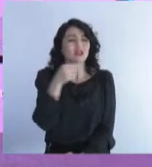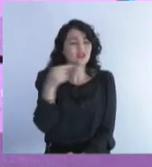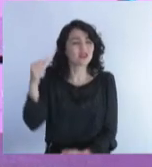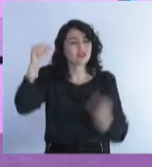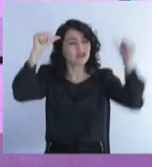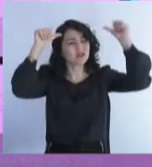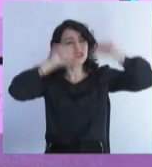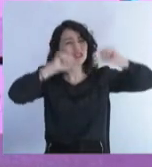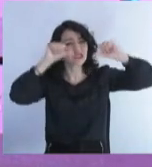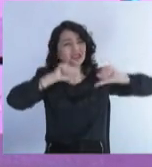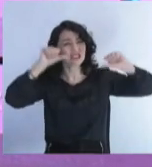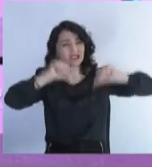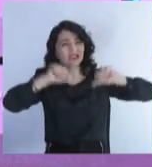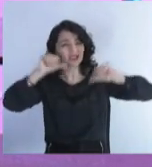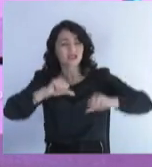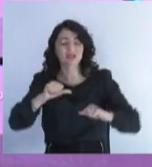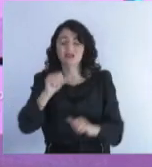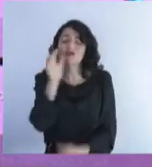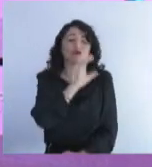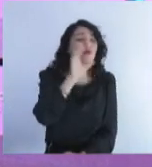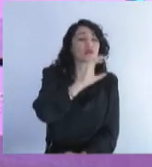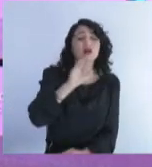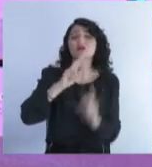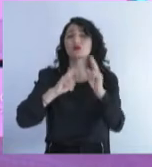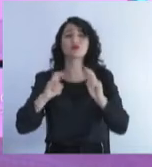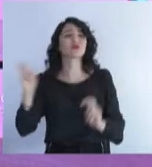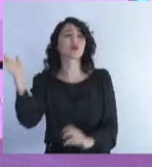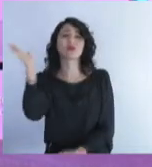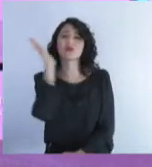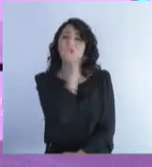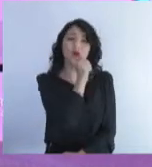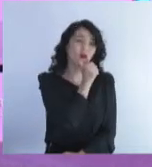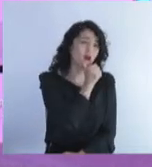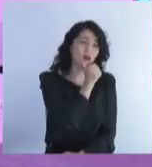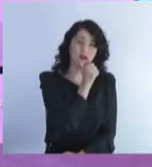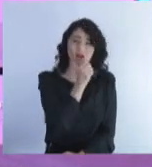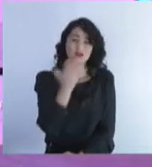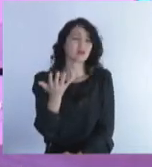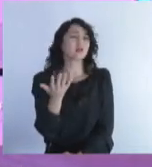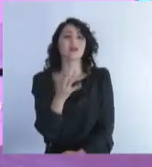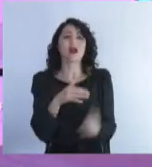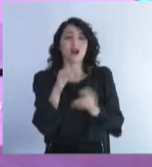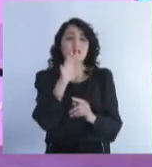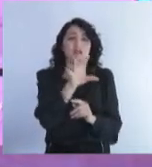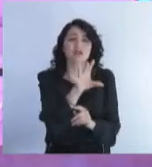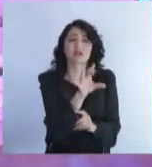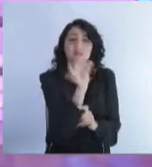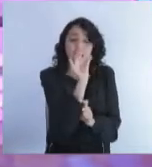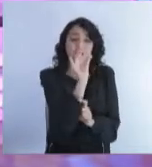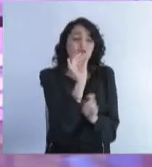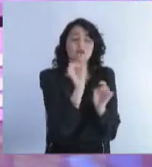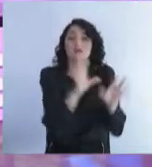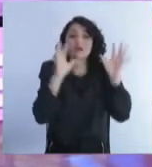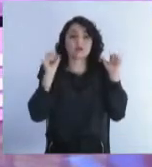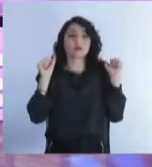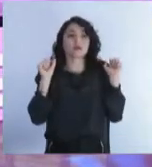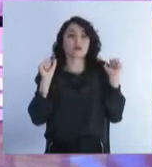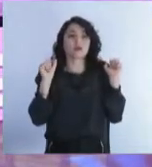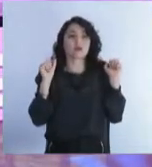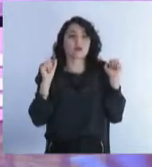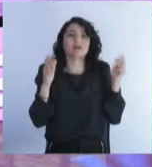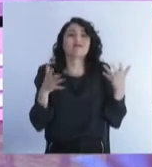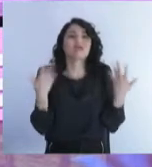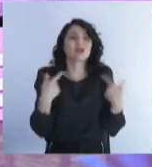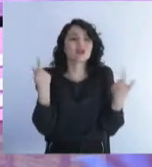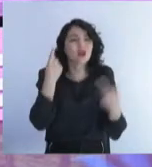negativity, but we never find a solution. If we found a solution, we could drop it. We could do that thing. But if we